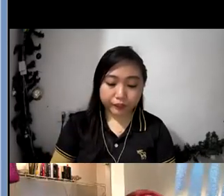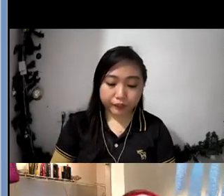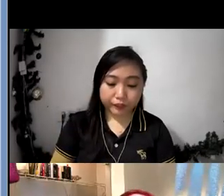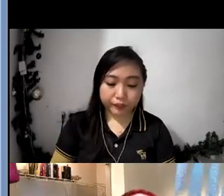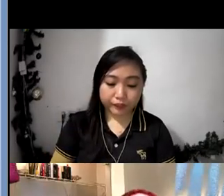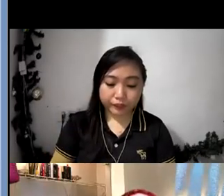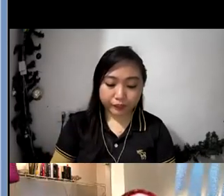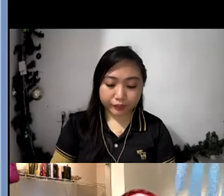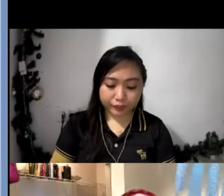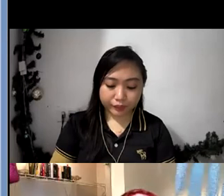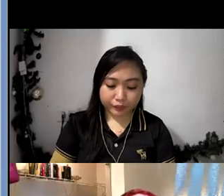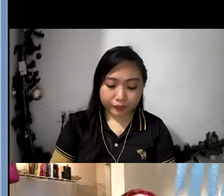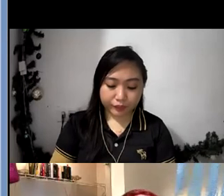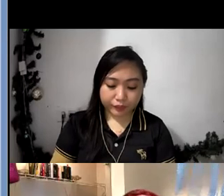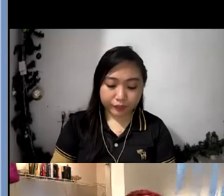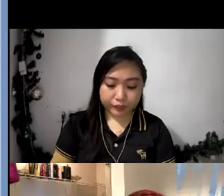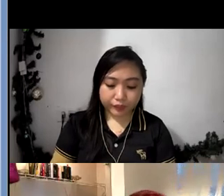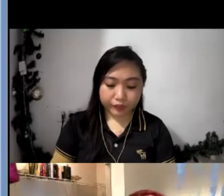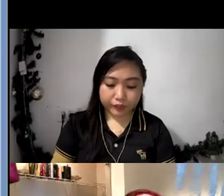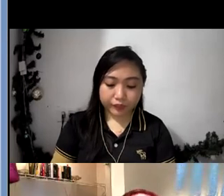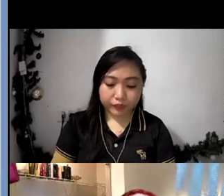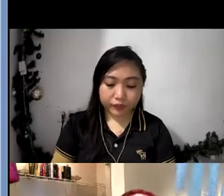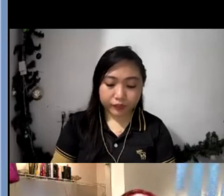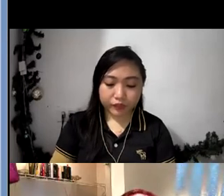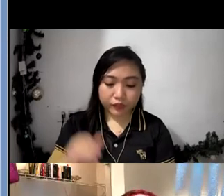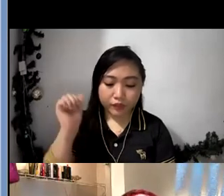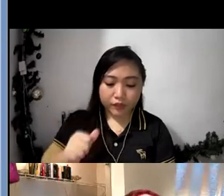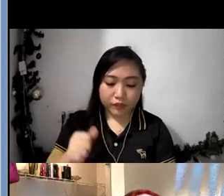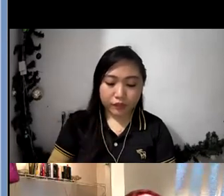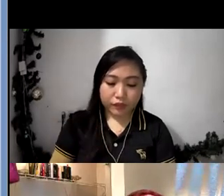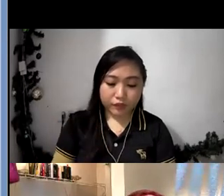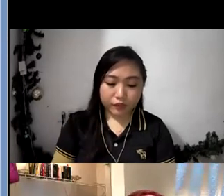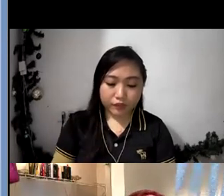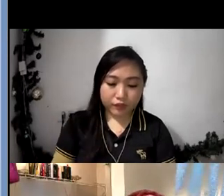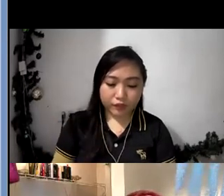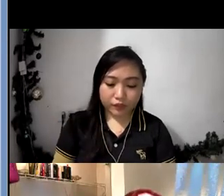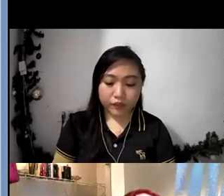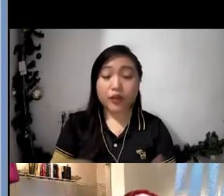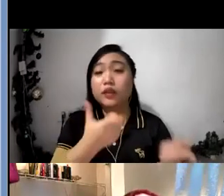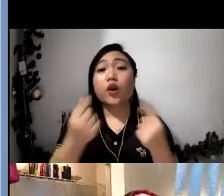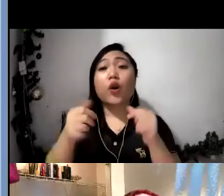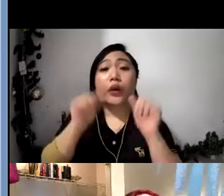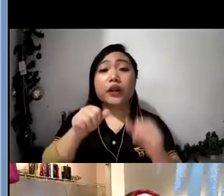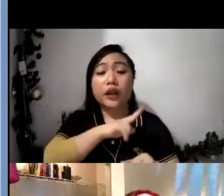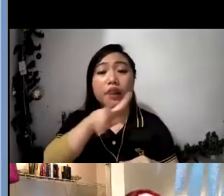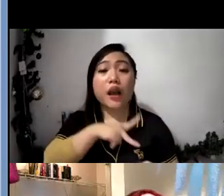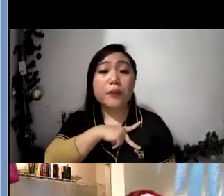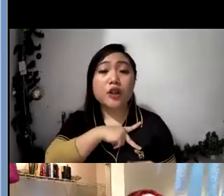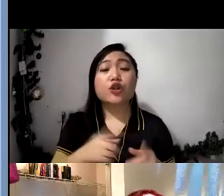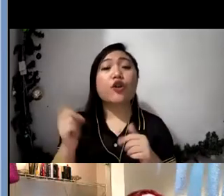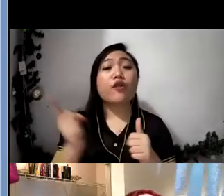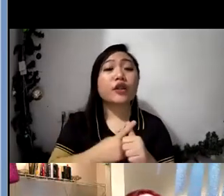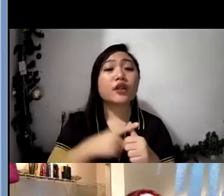pwede nating simulan. But to be able to do that, we must have an appreciation first of the global and